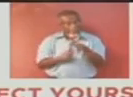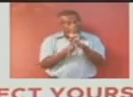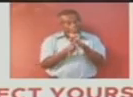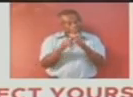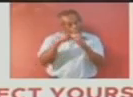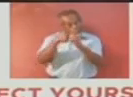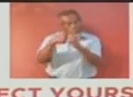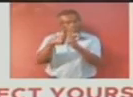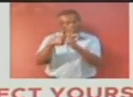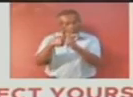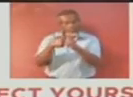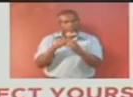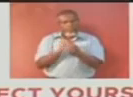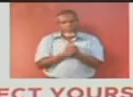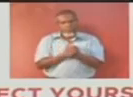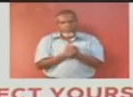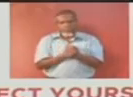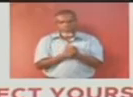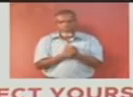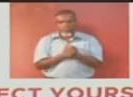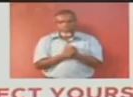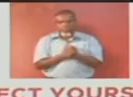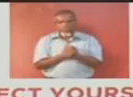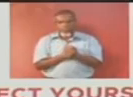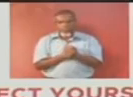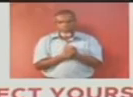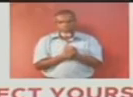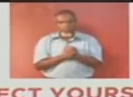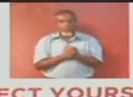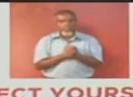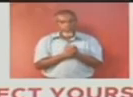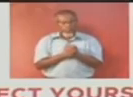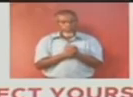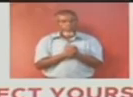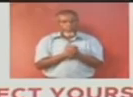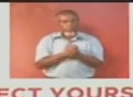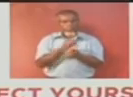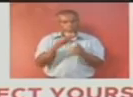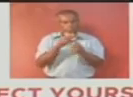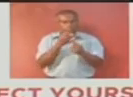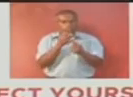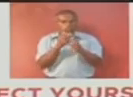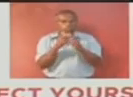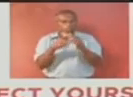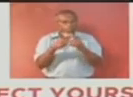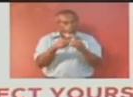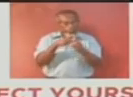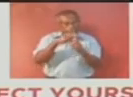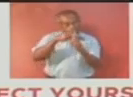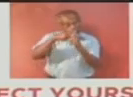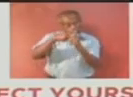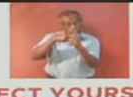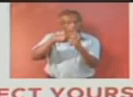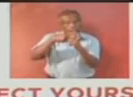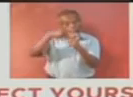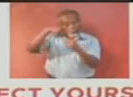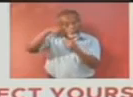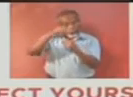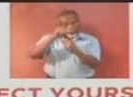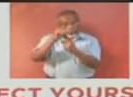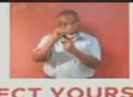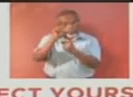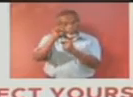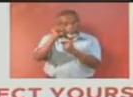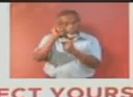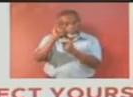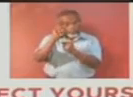the positivity is what we refer to when we say there's a high level of viral circulation. So if you're looking at outlook from the